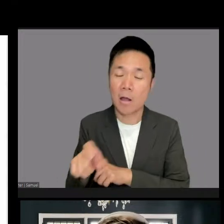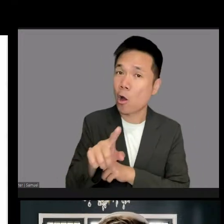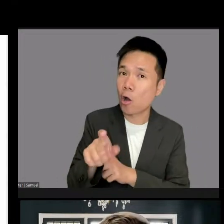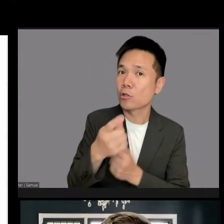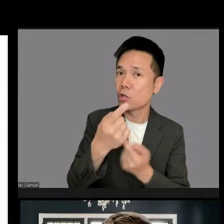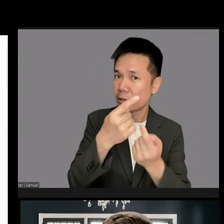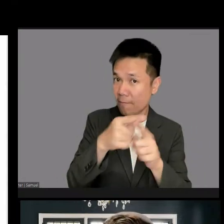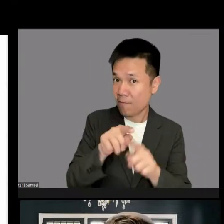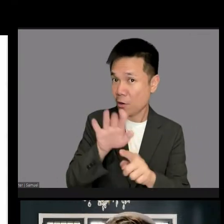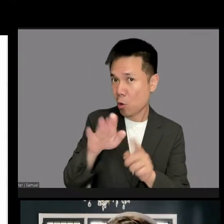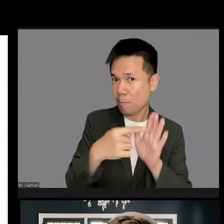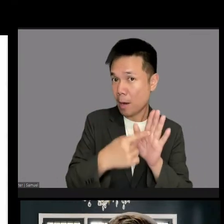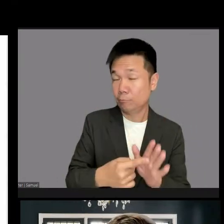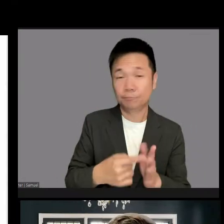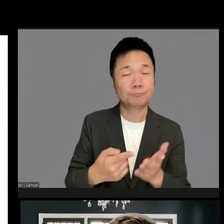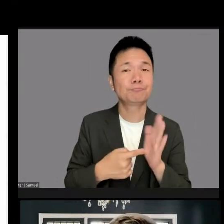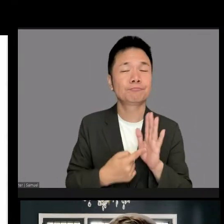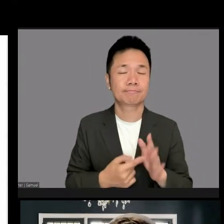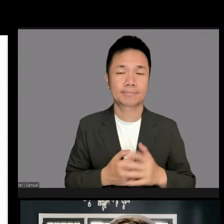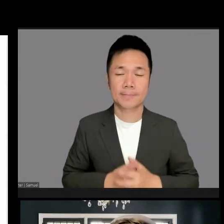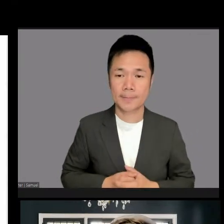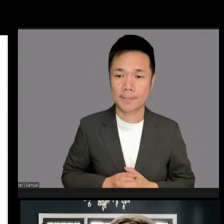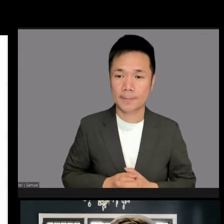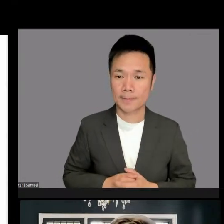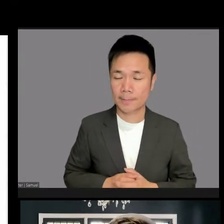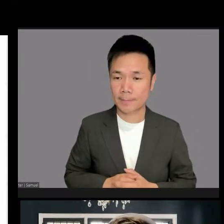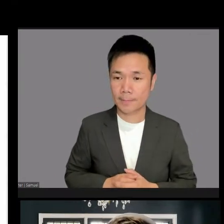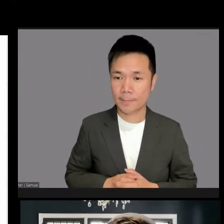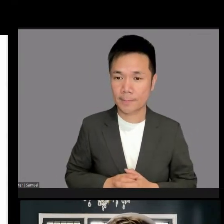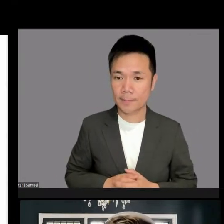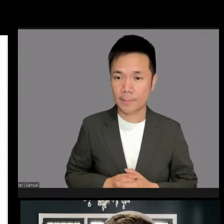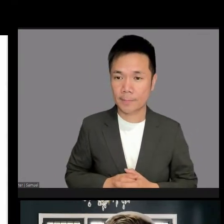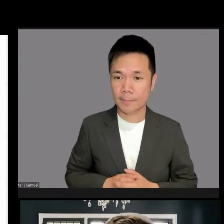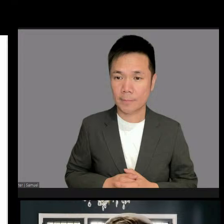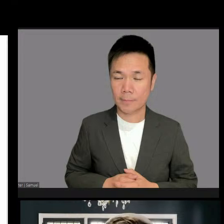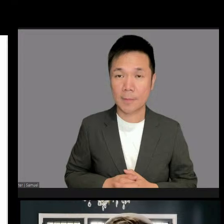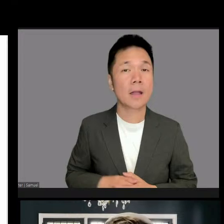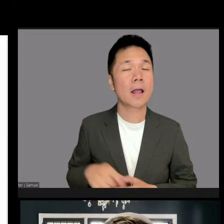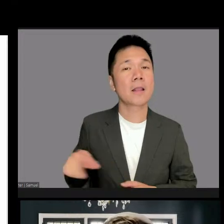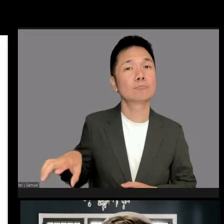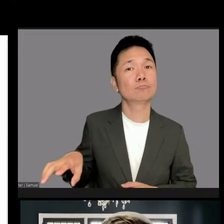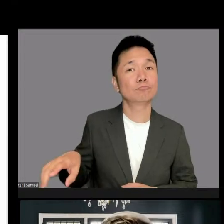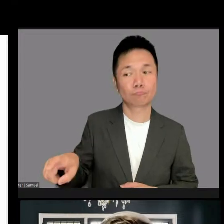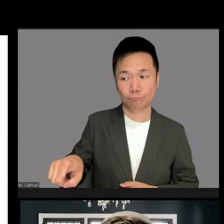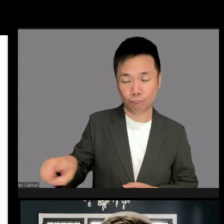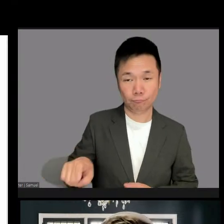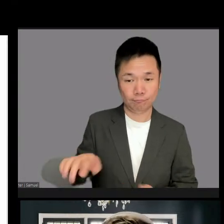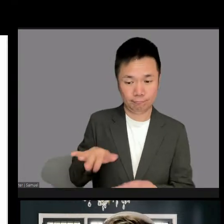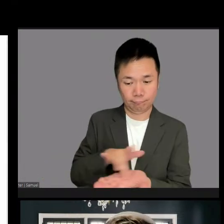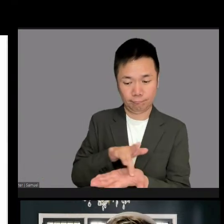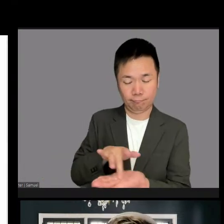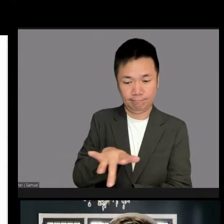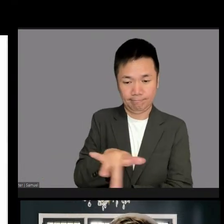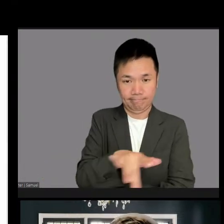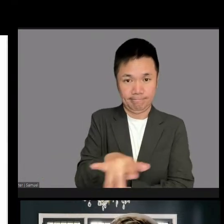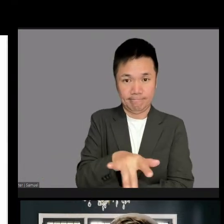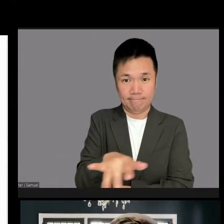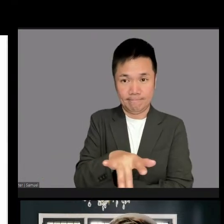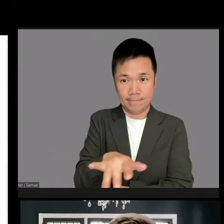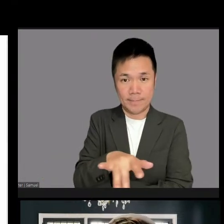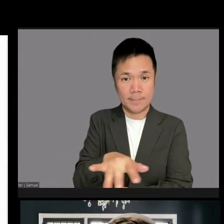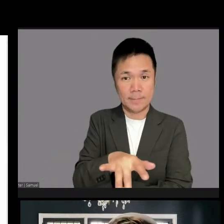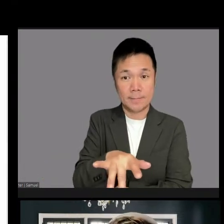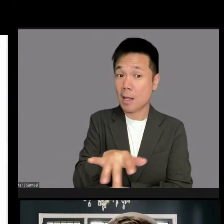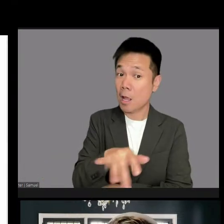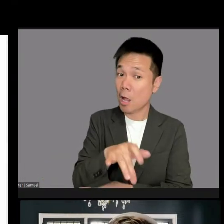may have? So for example, if someone uses a mouse or a trackpad to move around a site, someone who